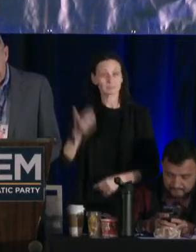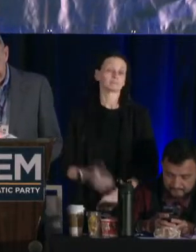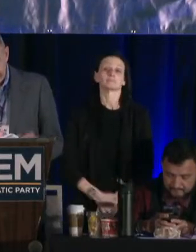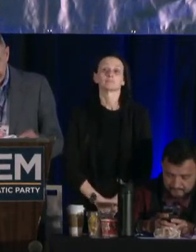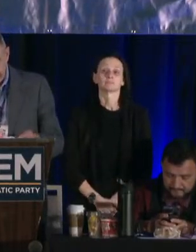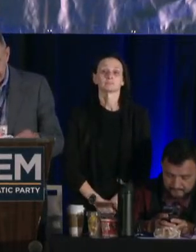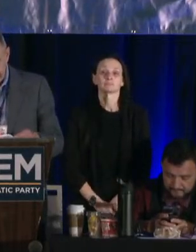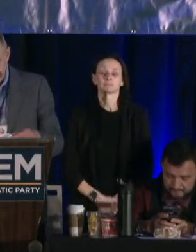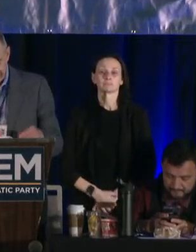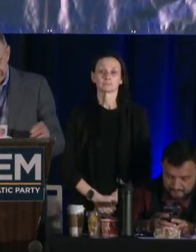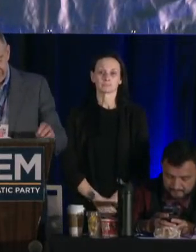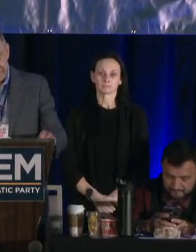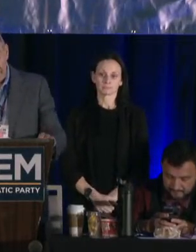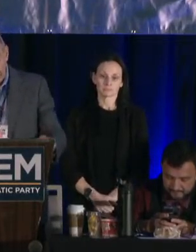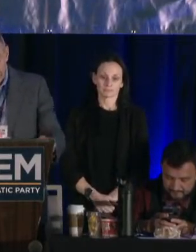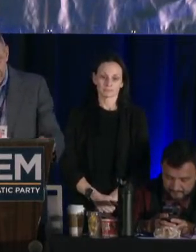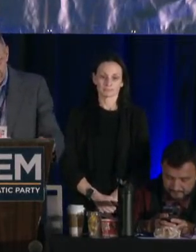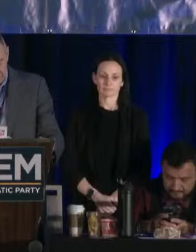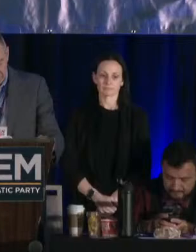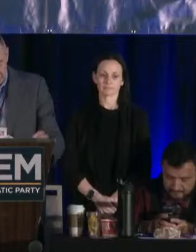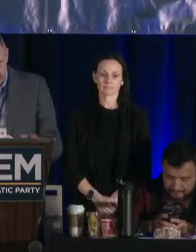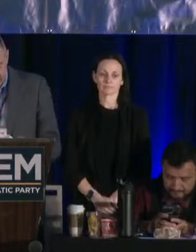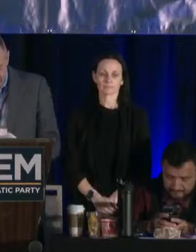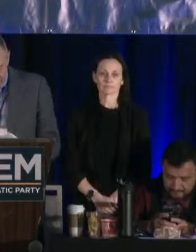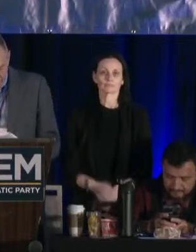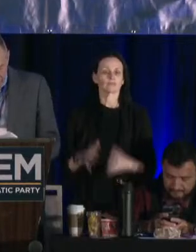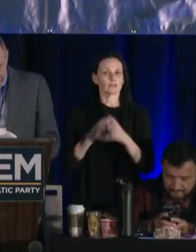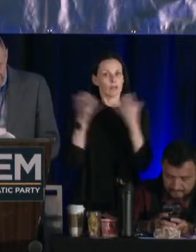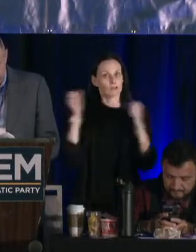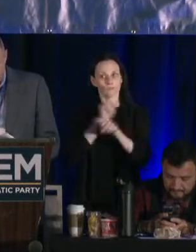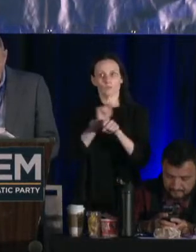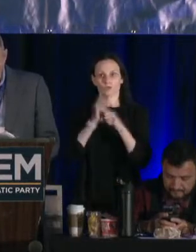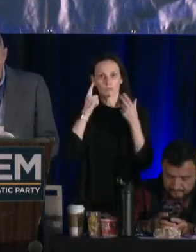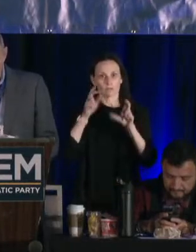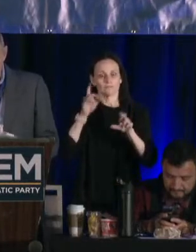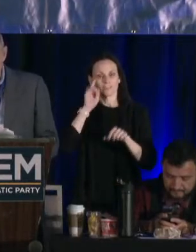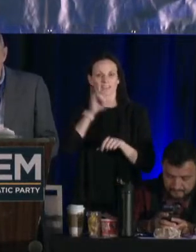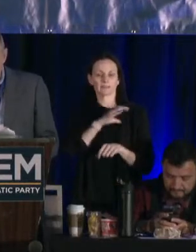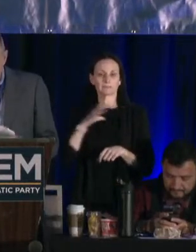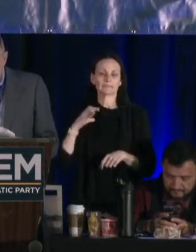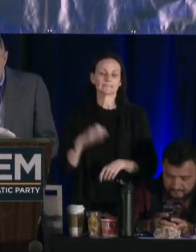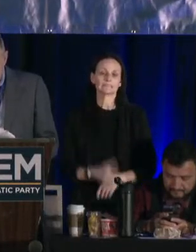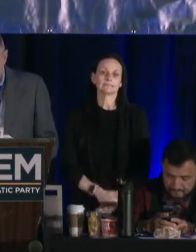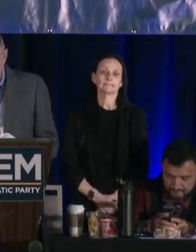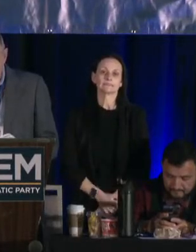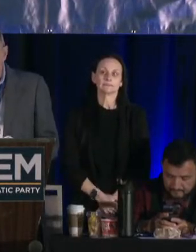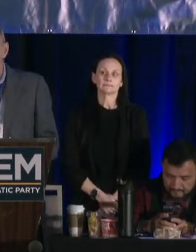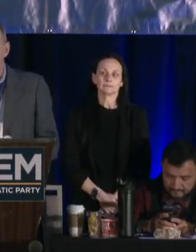for all the work they do. It's a lot of work on the Rules Committee. Okay, so